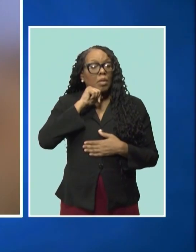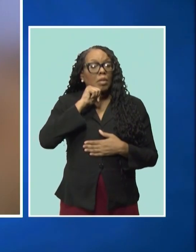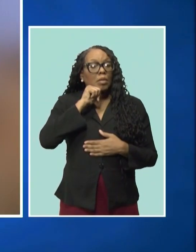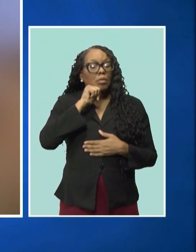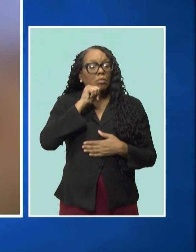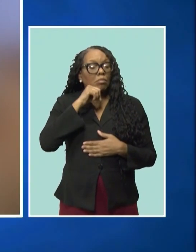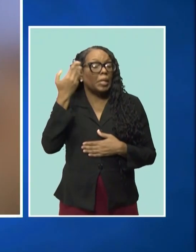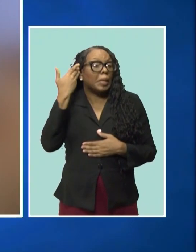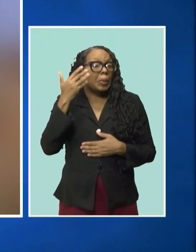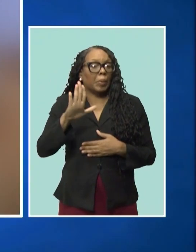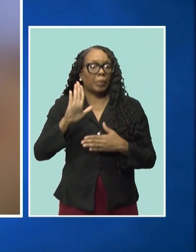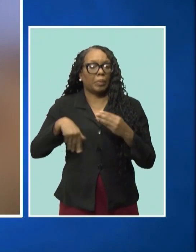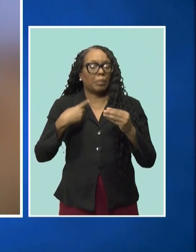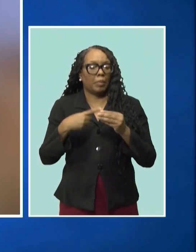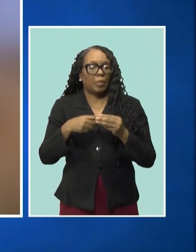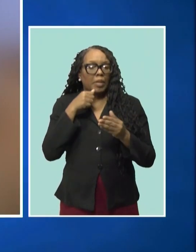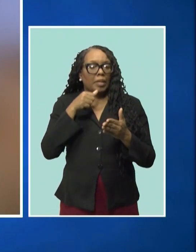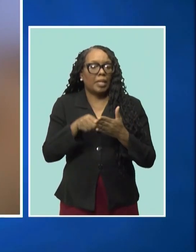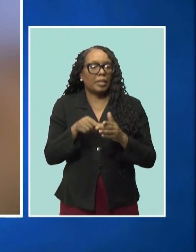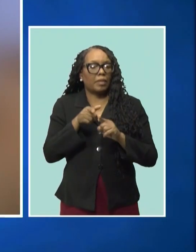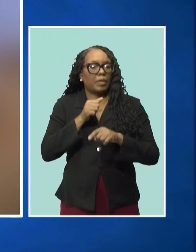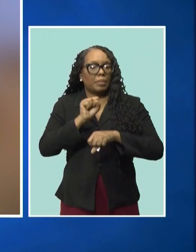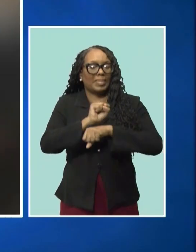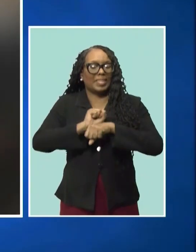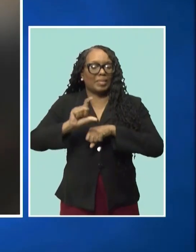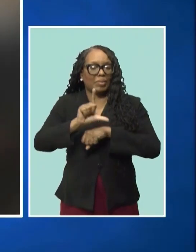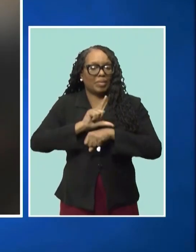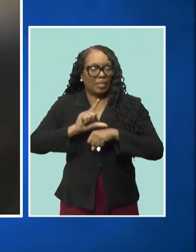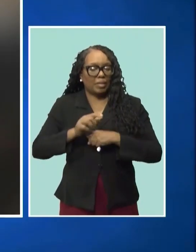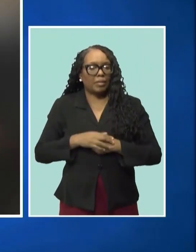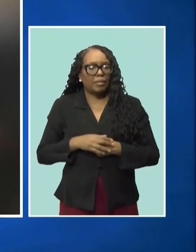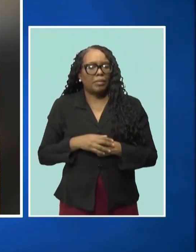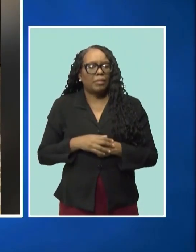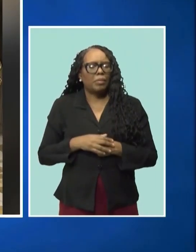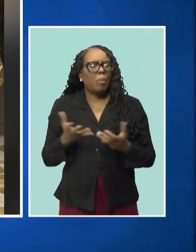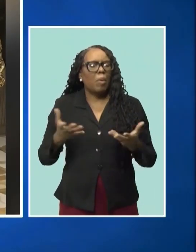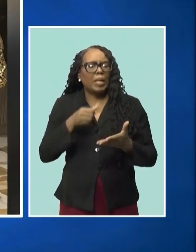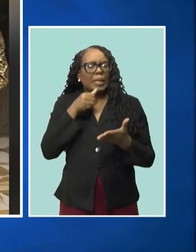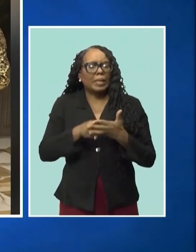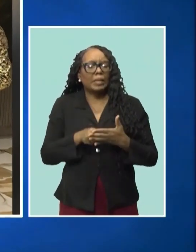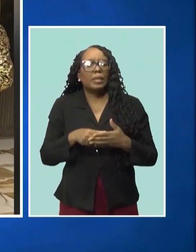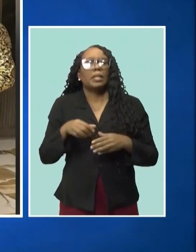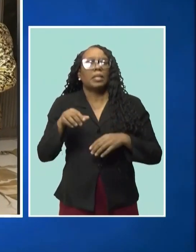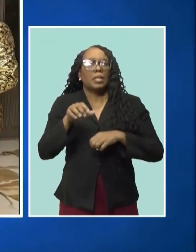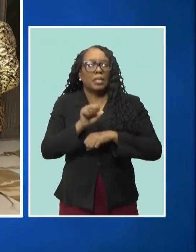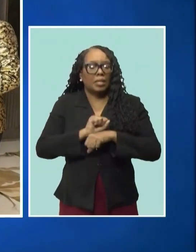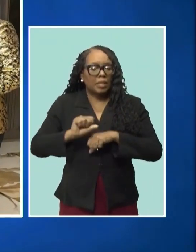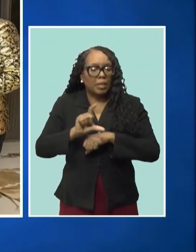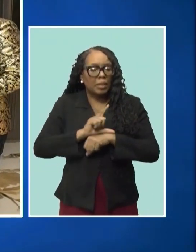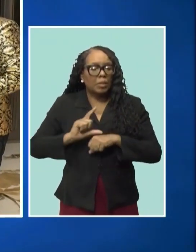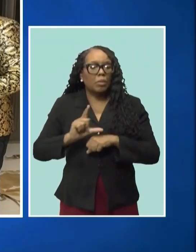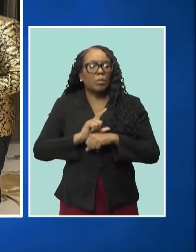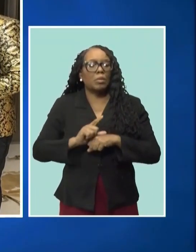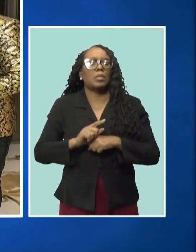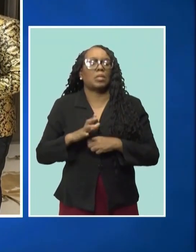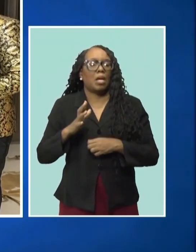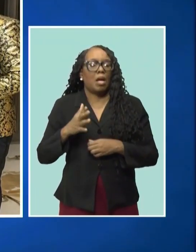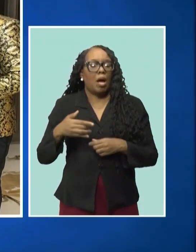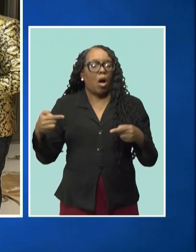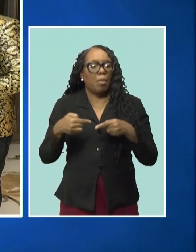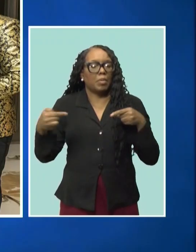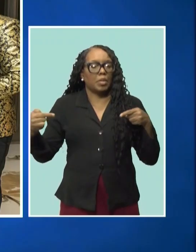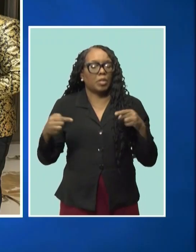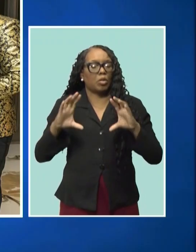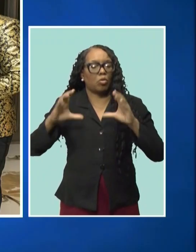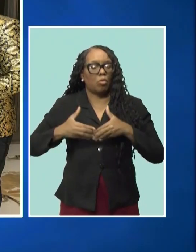opposition party's anniversary celebrations, while photos posted on social media show Dr. Yearwood in attendance. Calling the